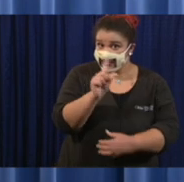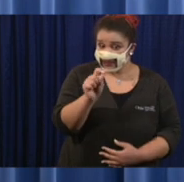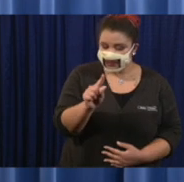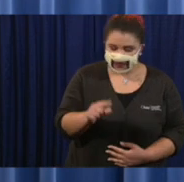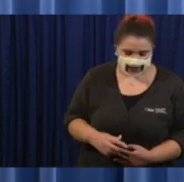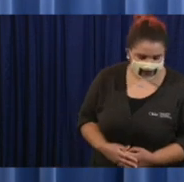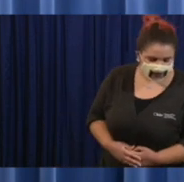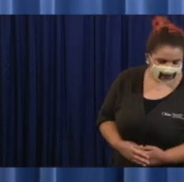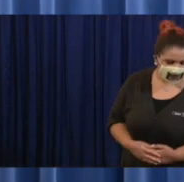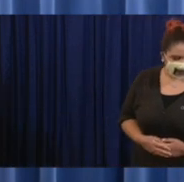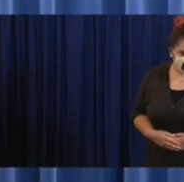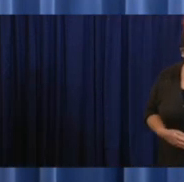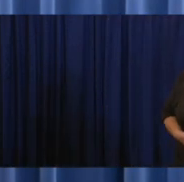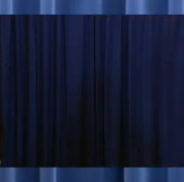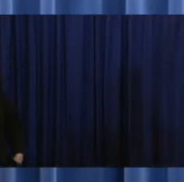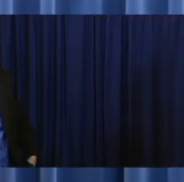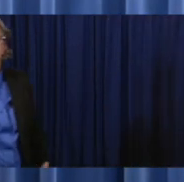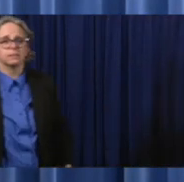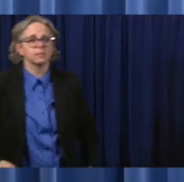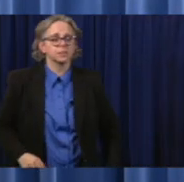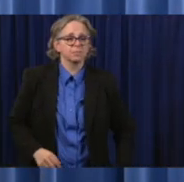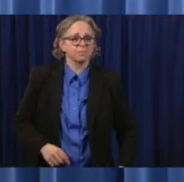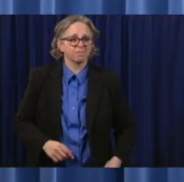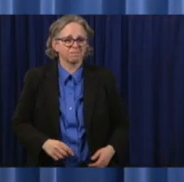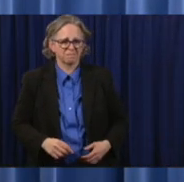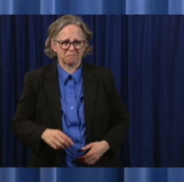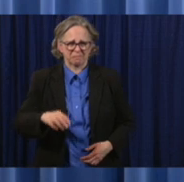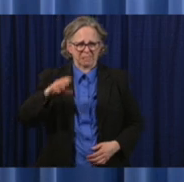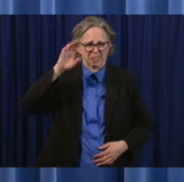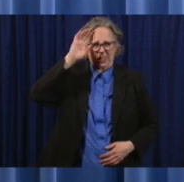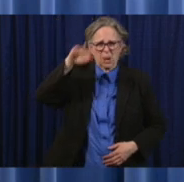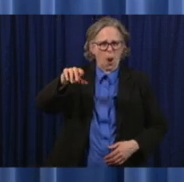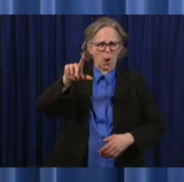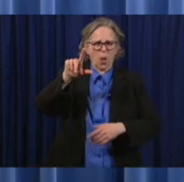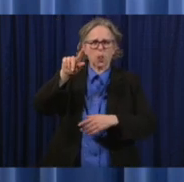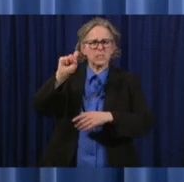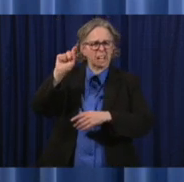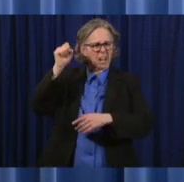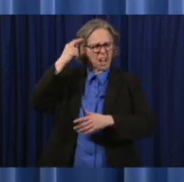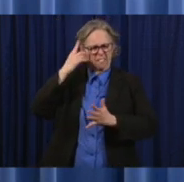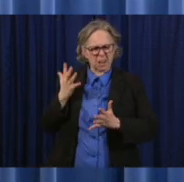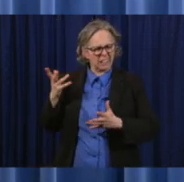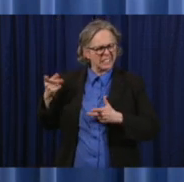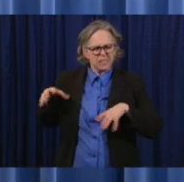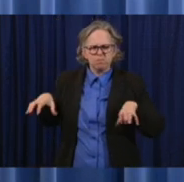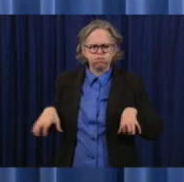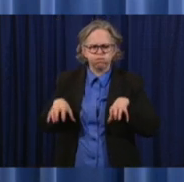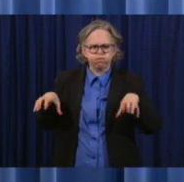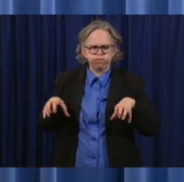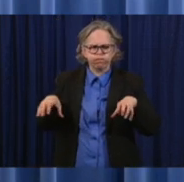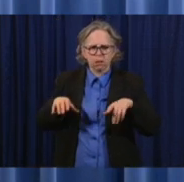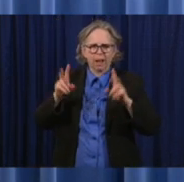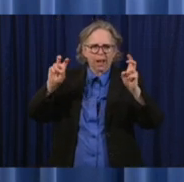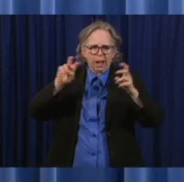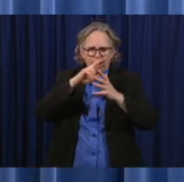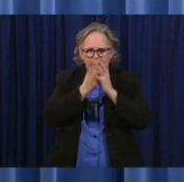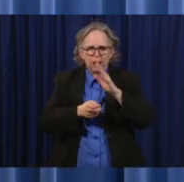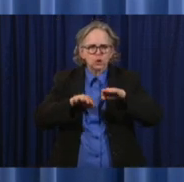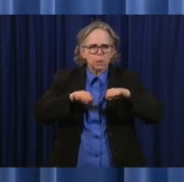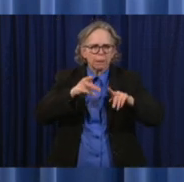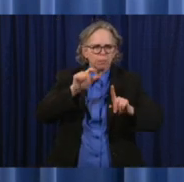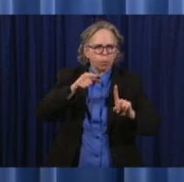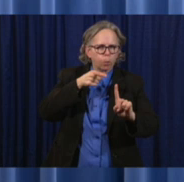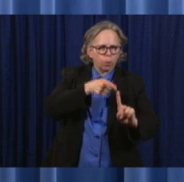I know the Lieutenant Governor has been working on the swimming pool issue. We're not really ready to do that yet, but we'll be doing this, we hope, on